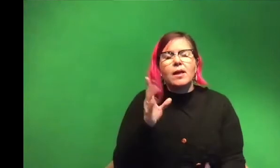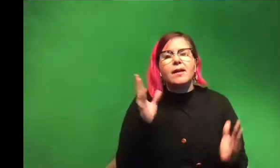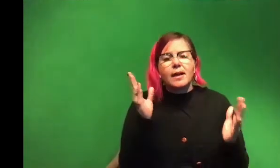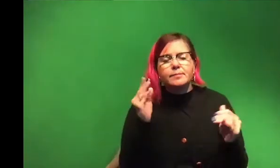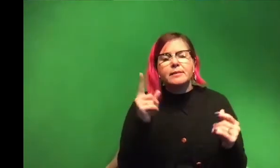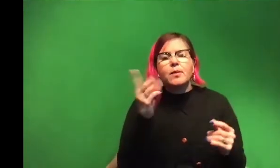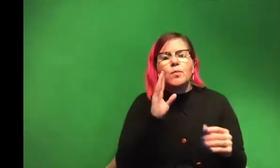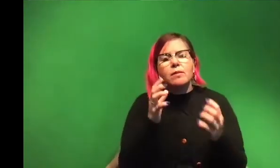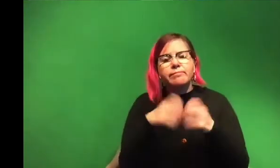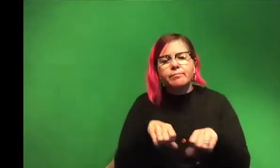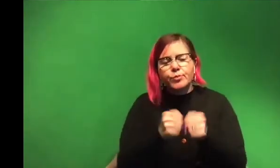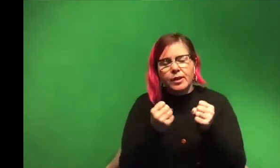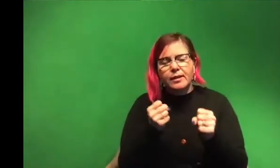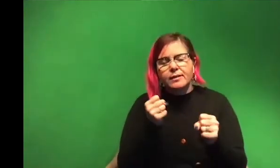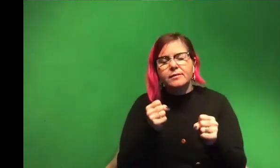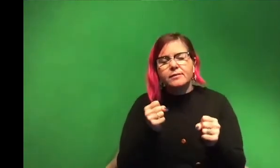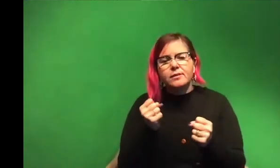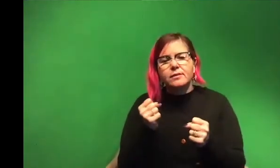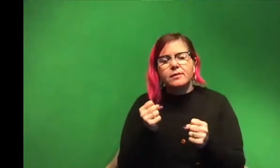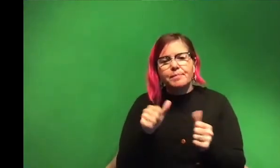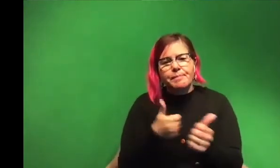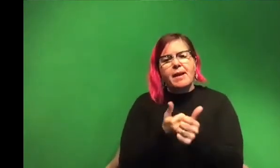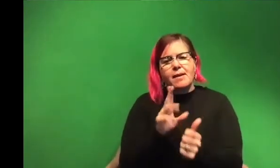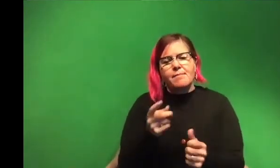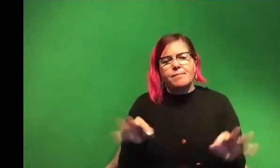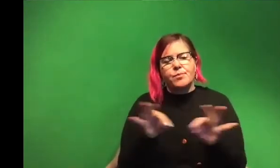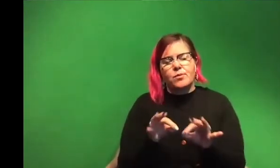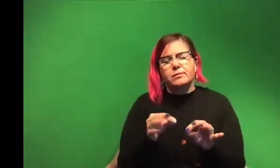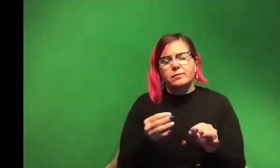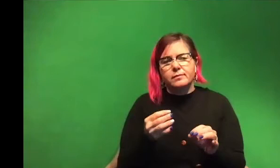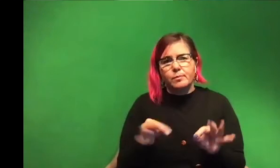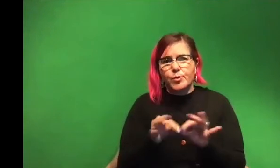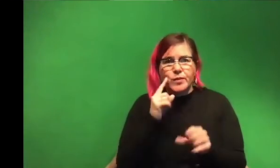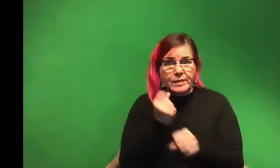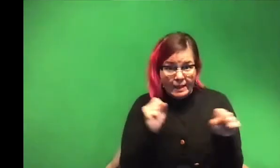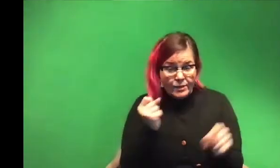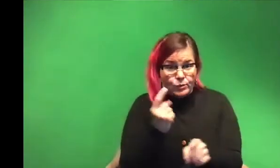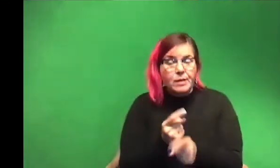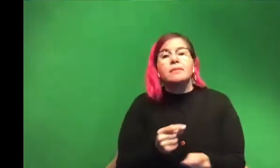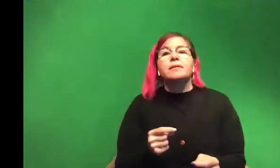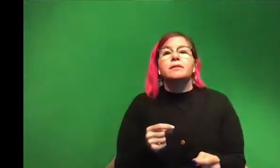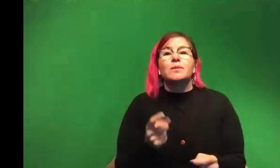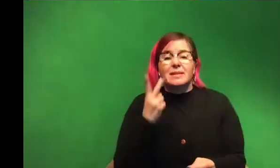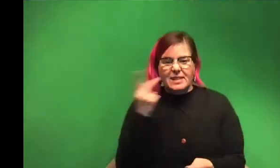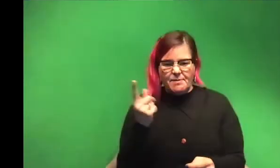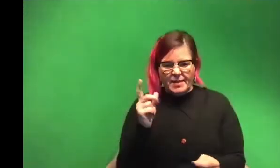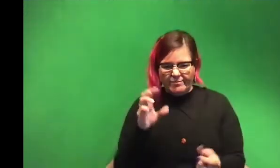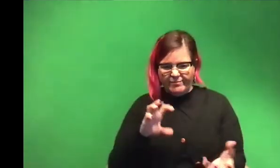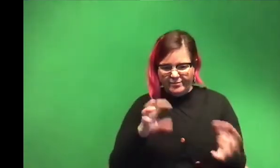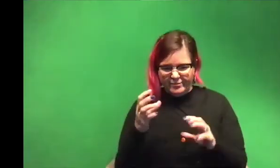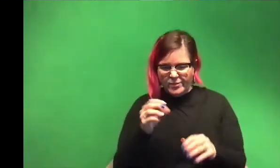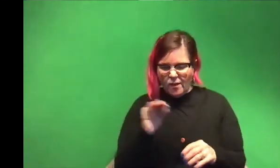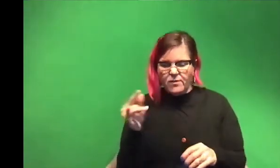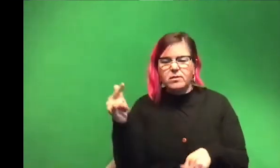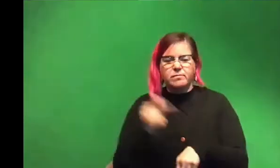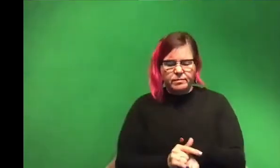break, Right. because that's good safety procedure as well, right? So the second that we see something that doesn't look right, we ground that aircraft